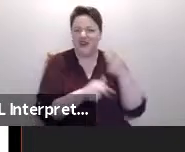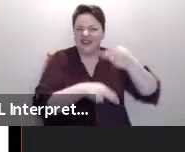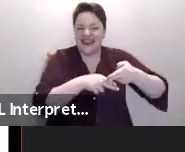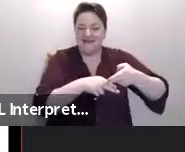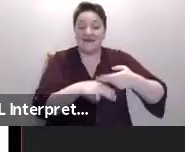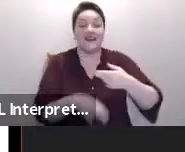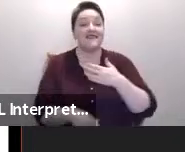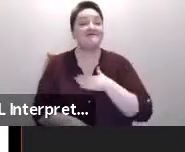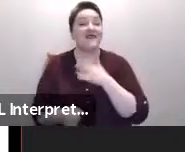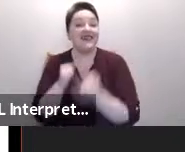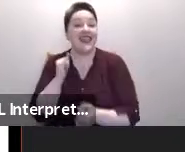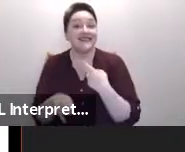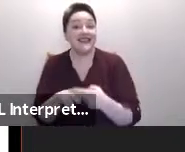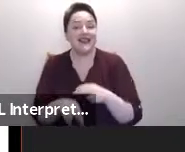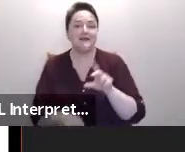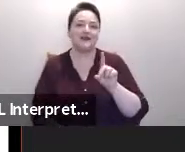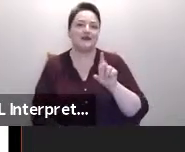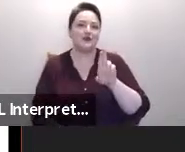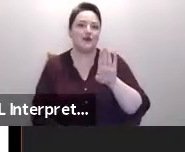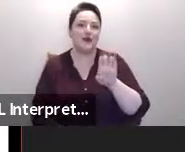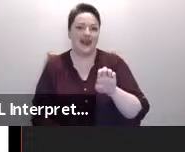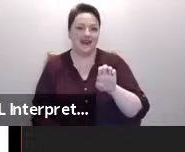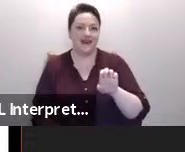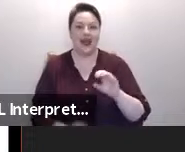And no, I do not have an MPH,